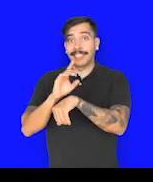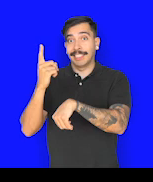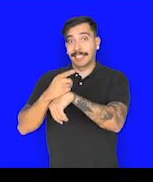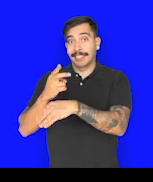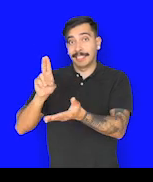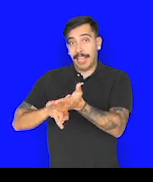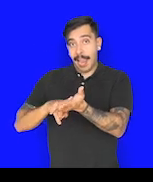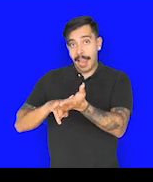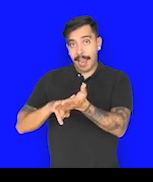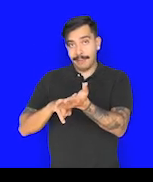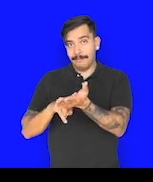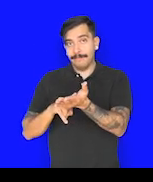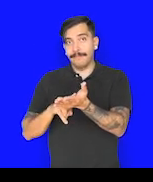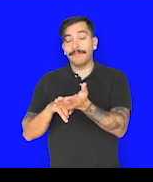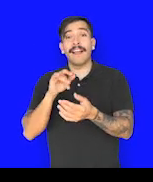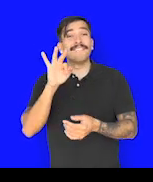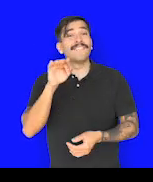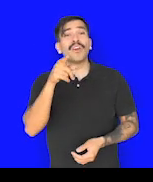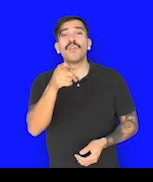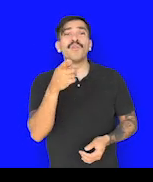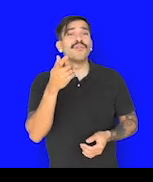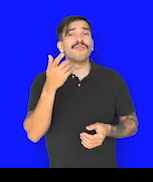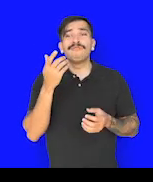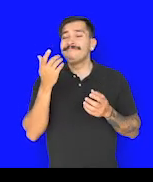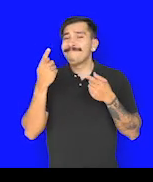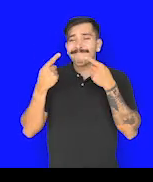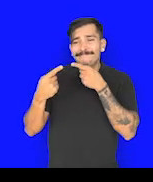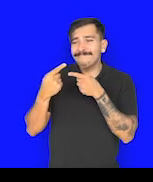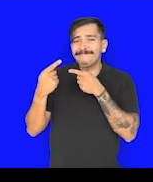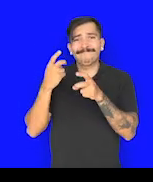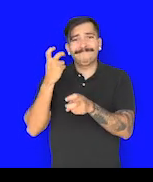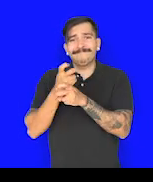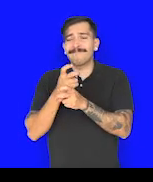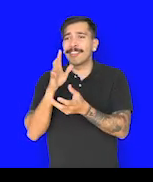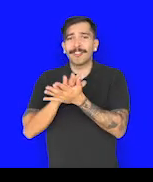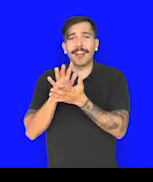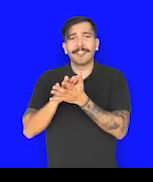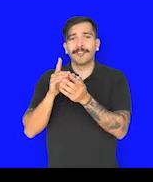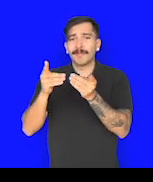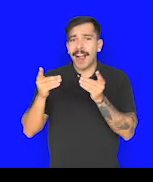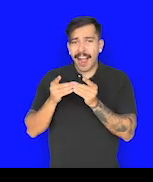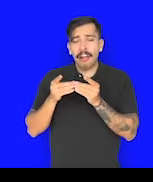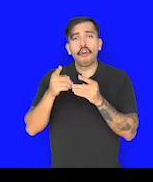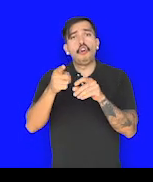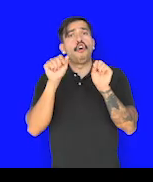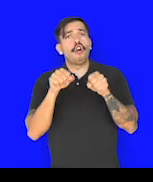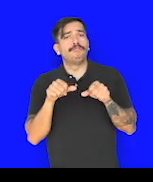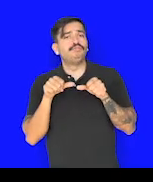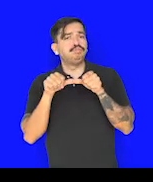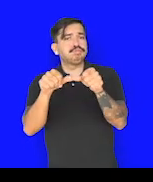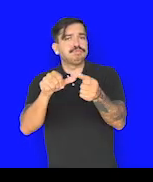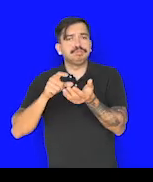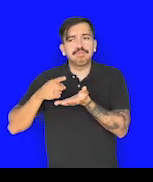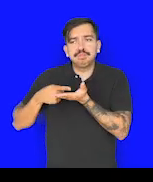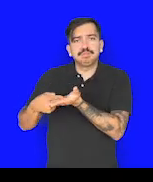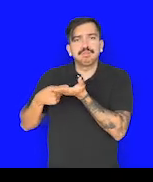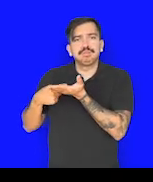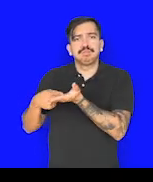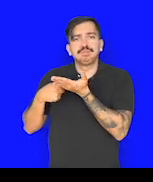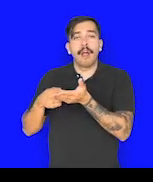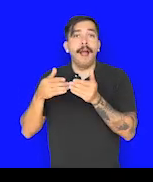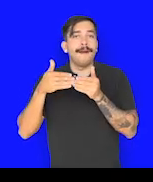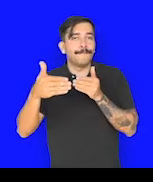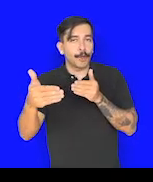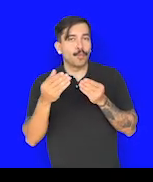signed. If you don't reach agreement, you and the school district could continue discussions after the